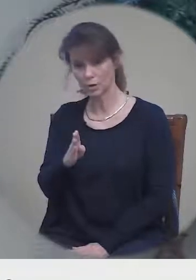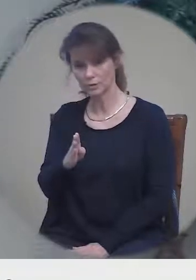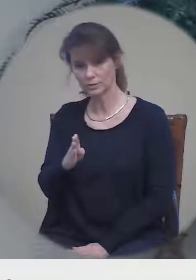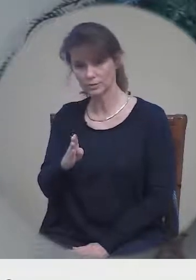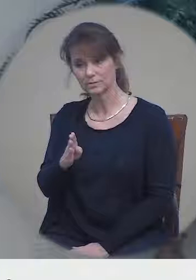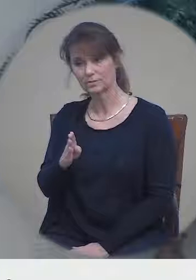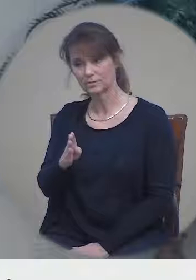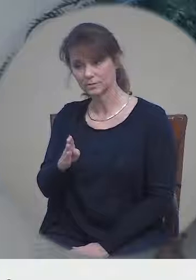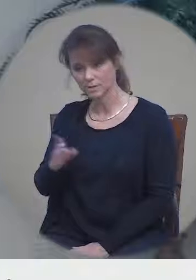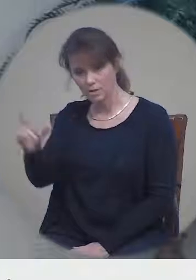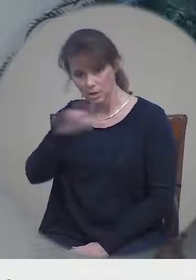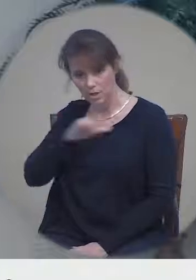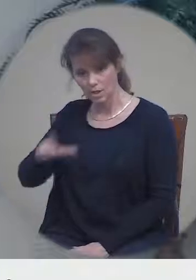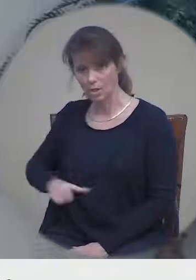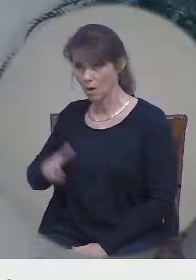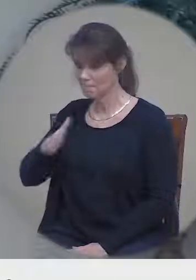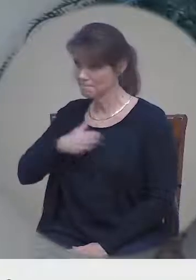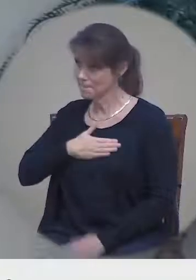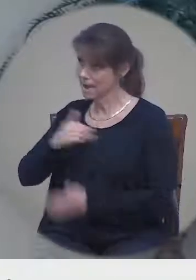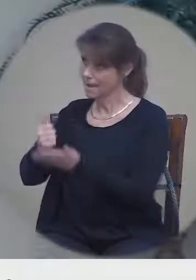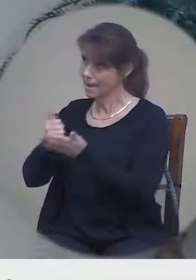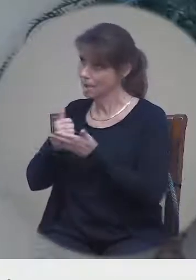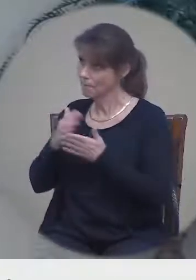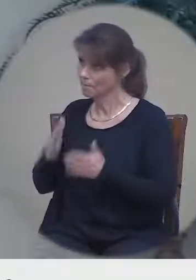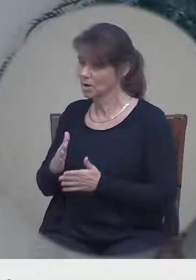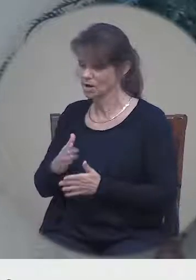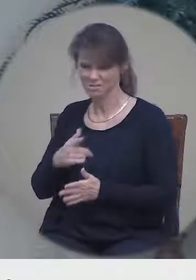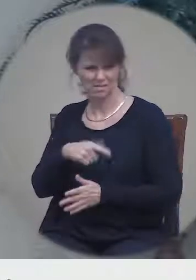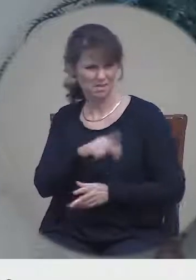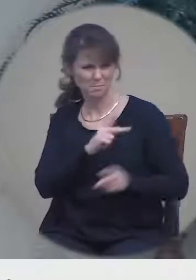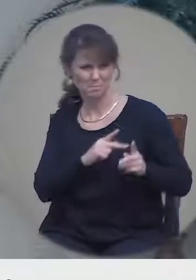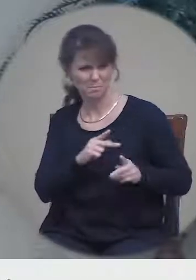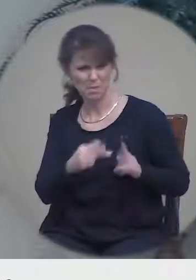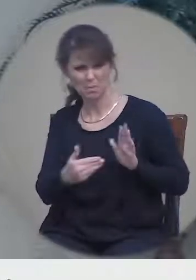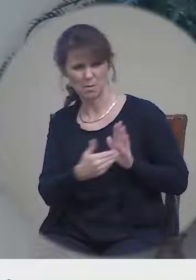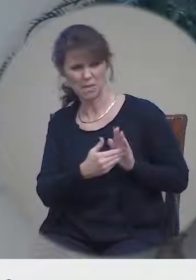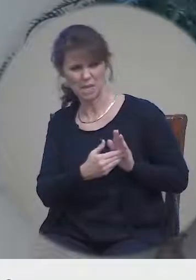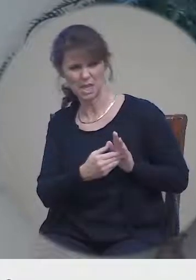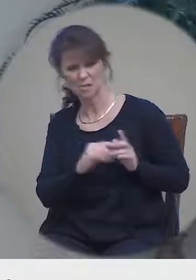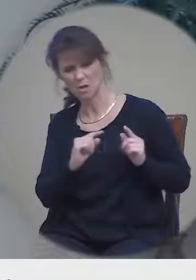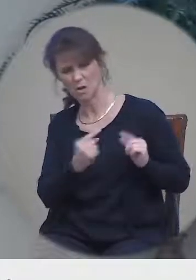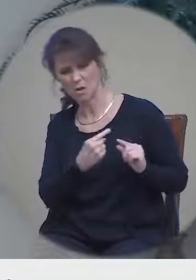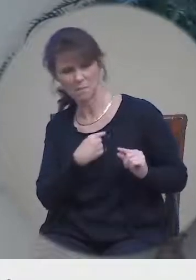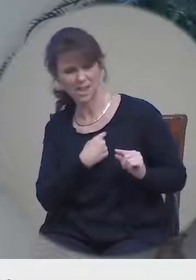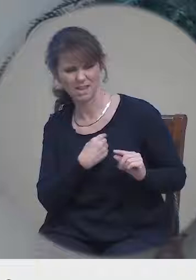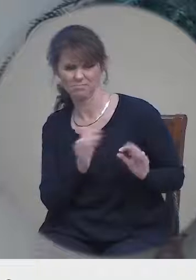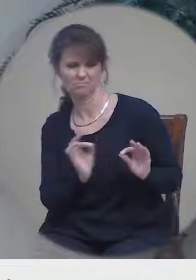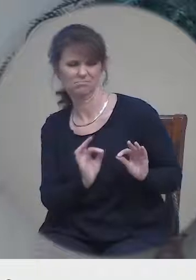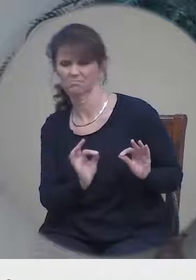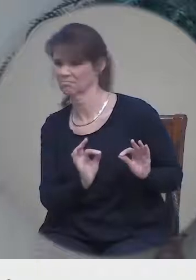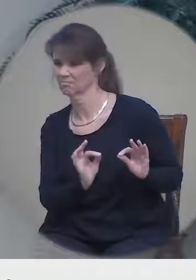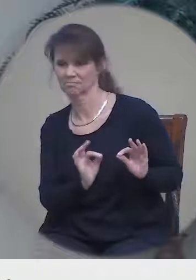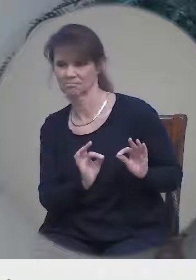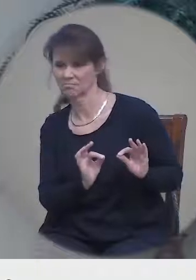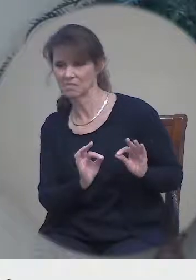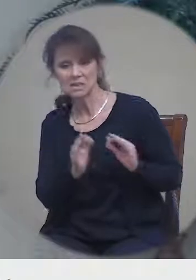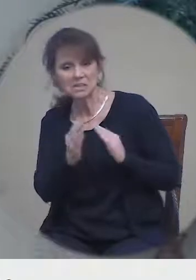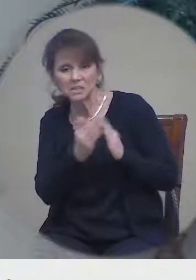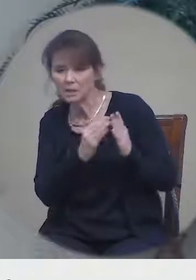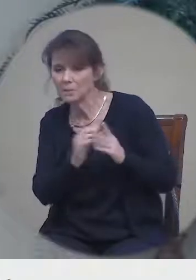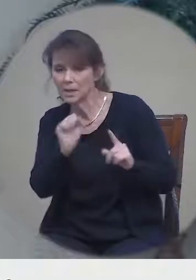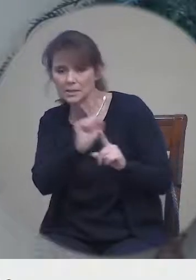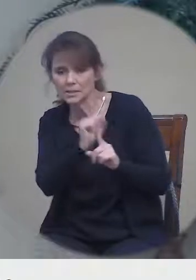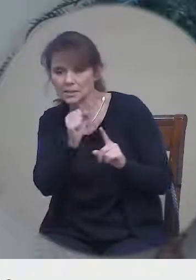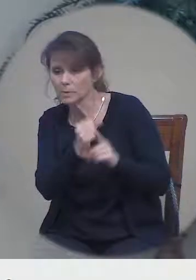fear. What can man do to me? No matter what happens on this